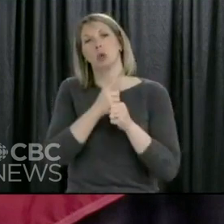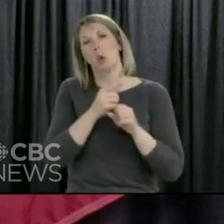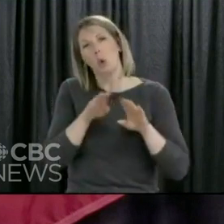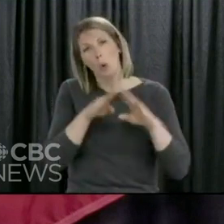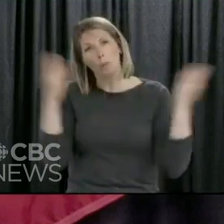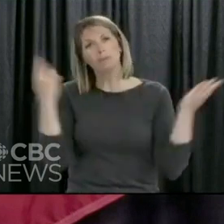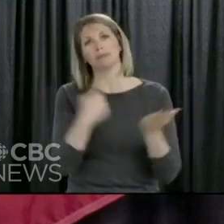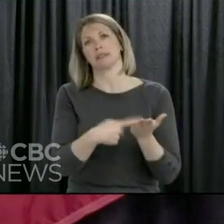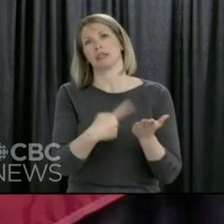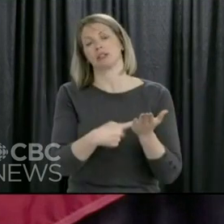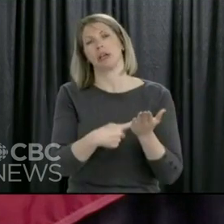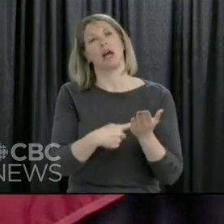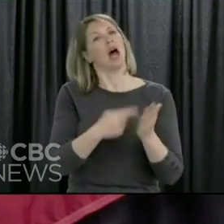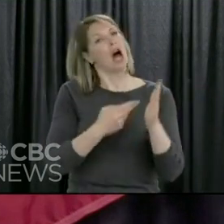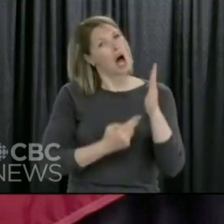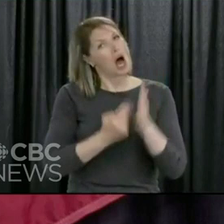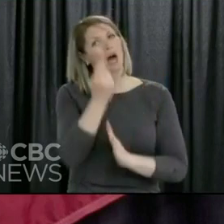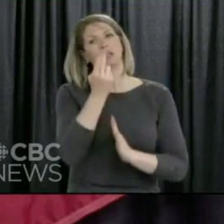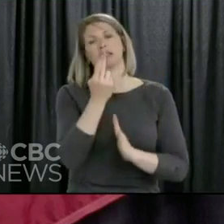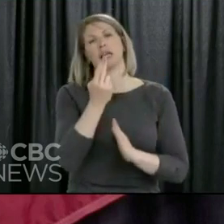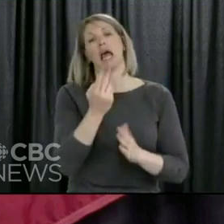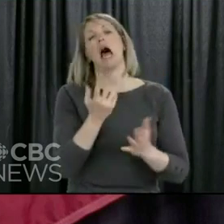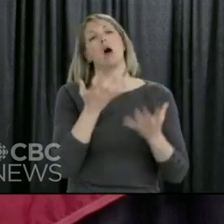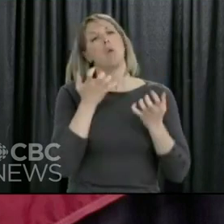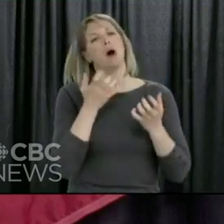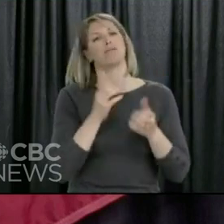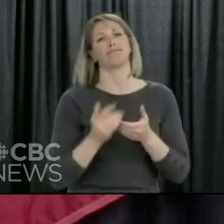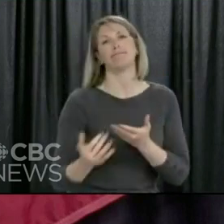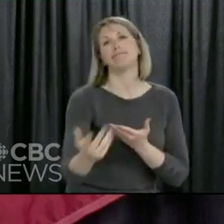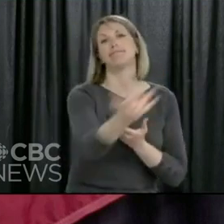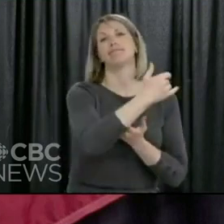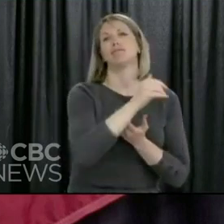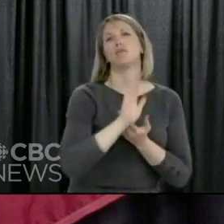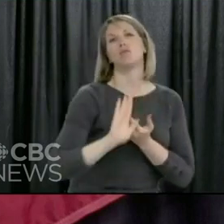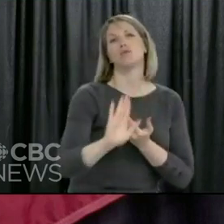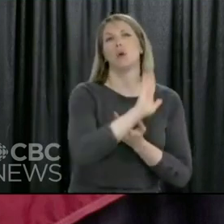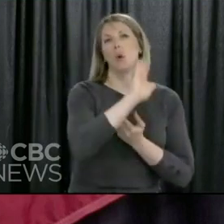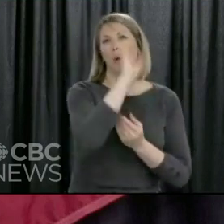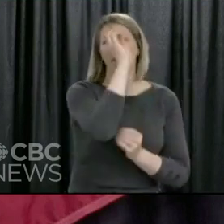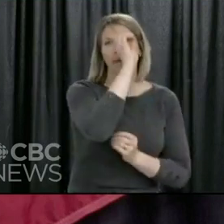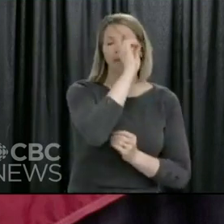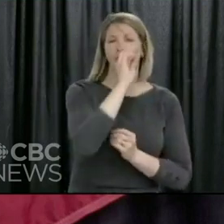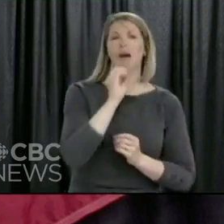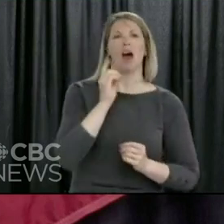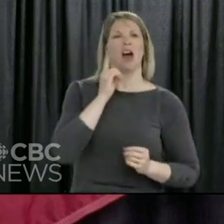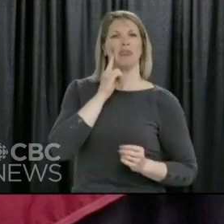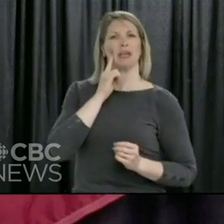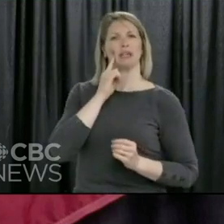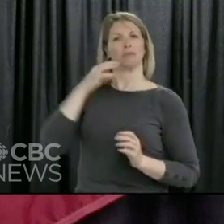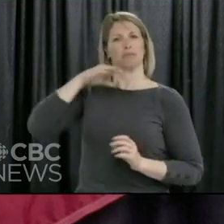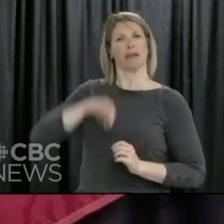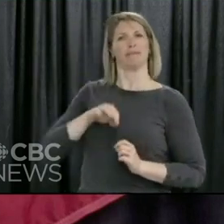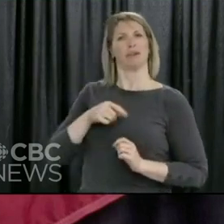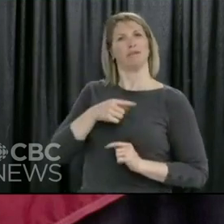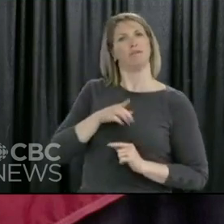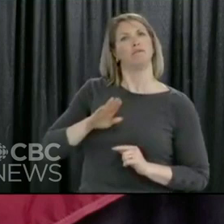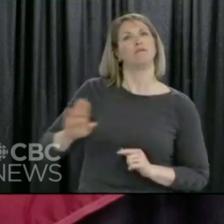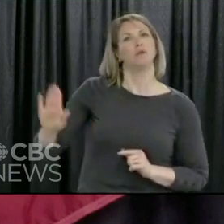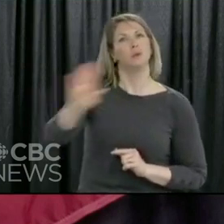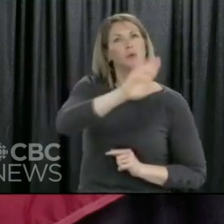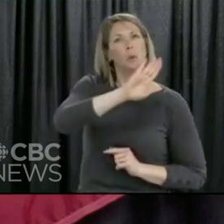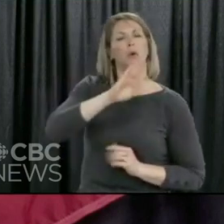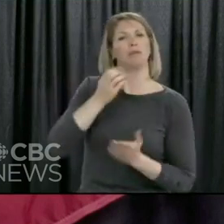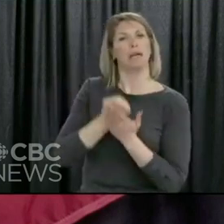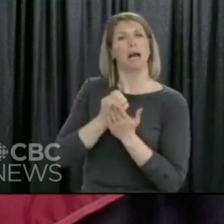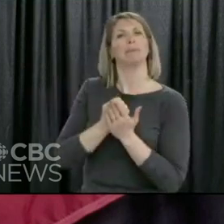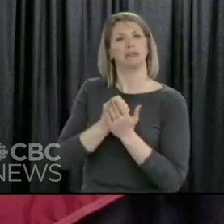would welcome. I think all Newfoundland and Labrador would benefit from seeing all parties working together on the future financial impacts of our